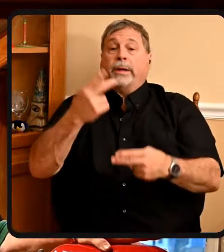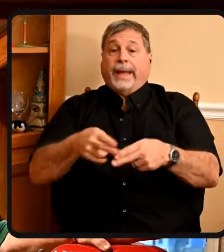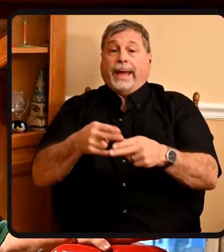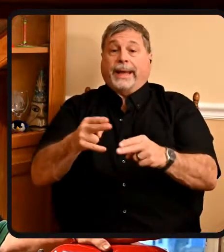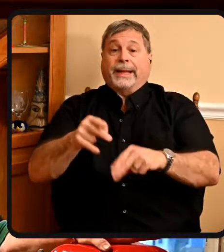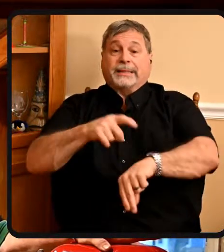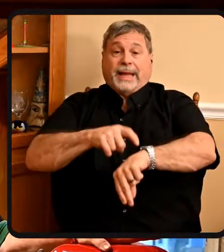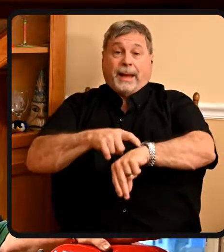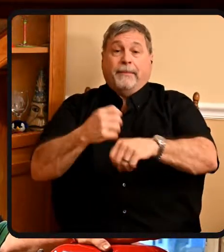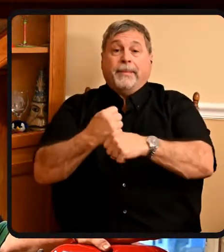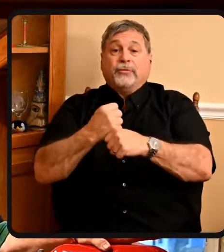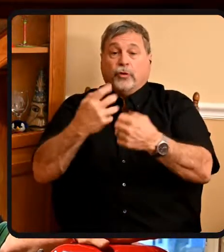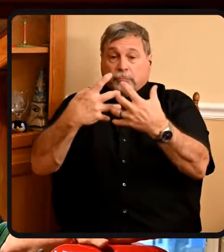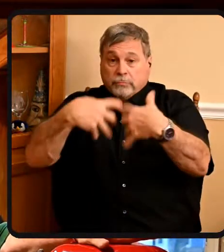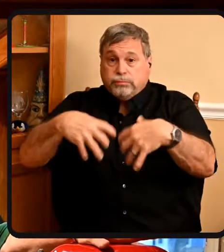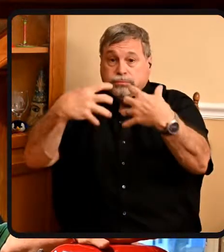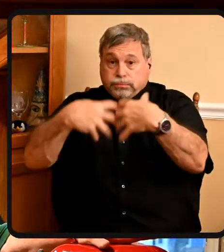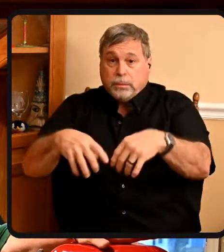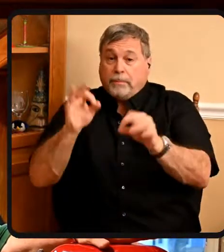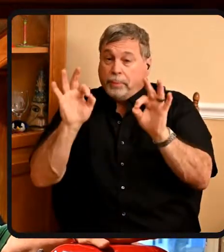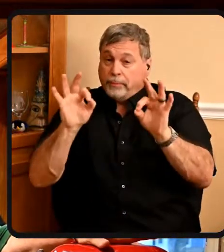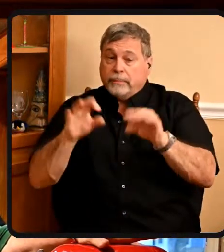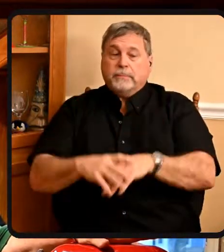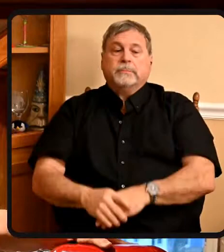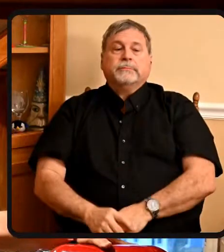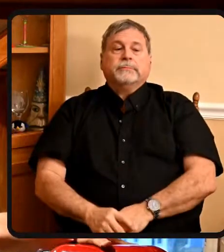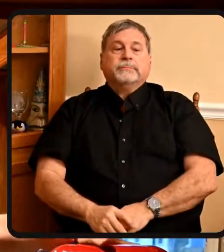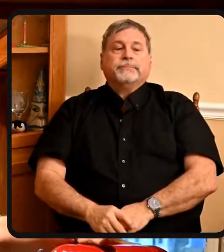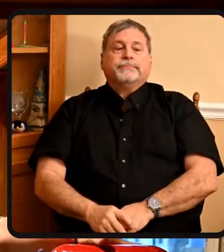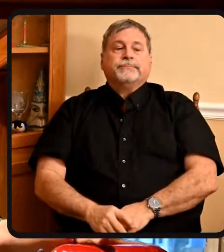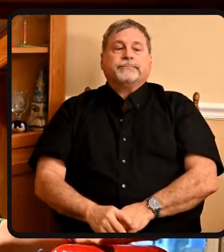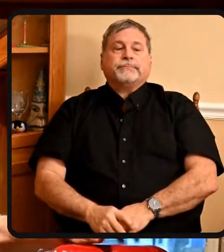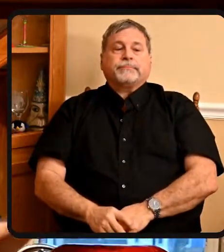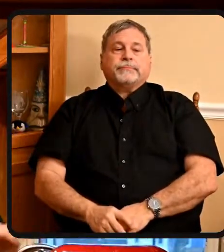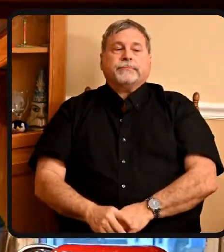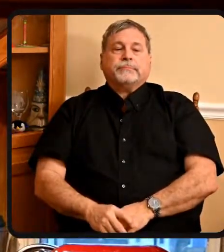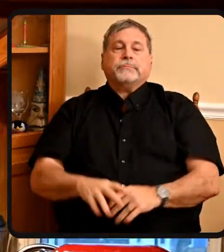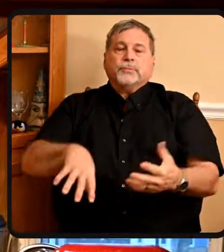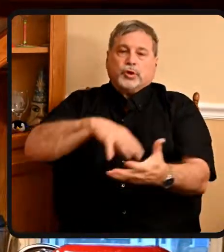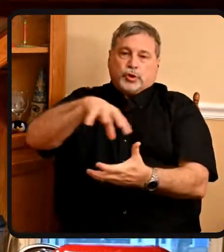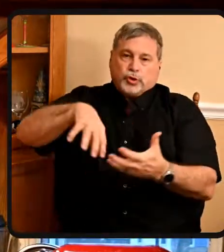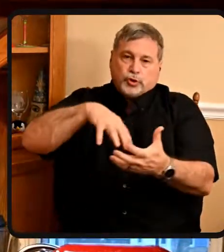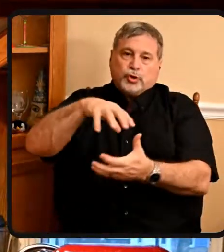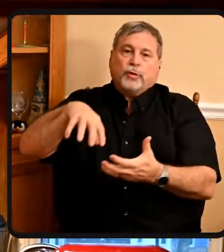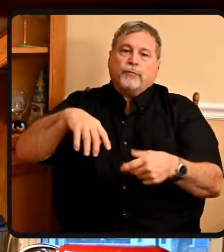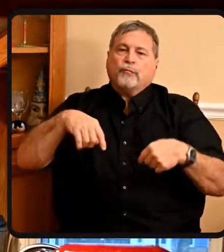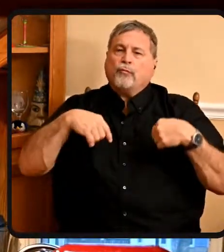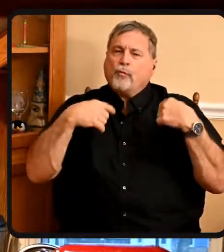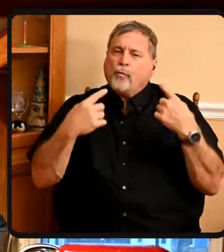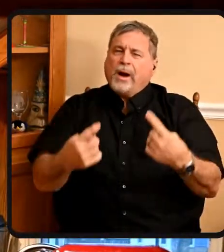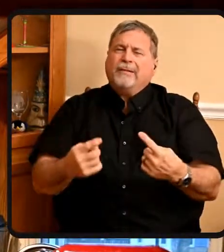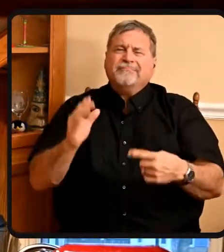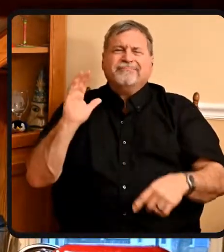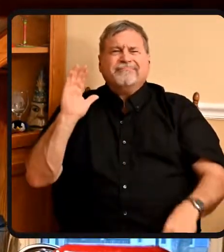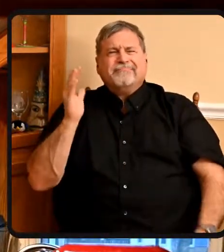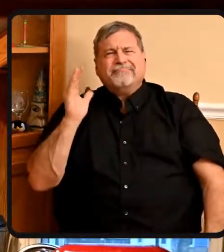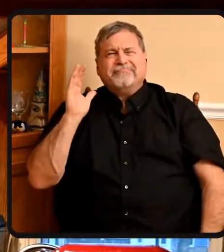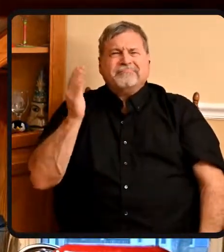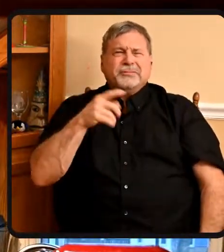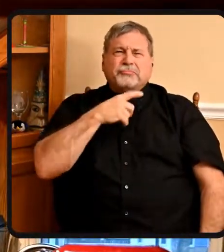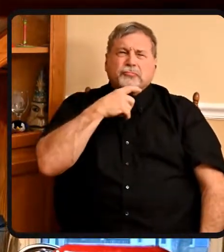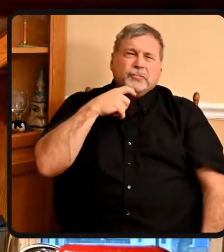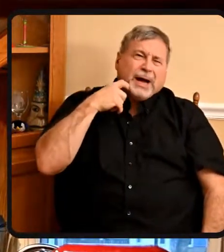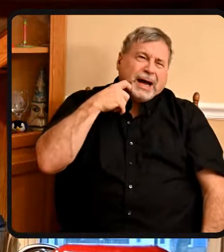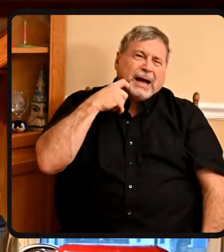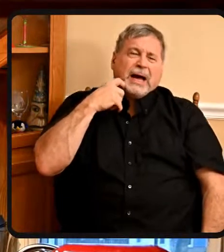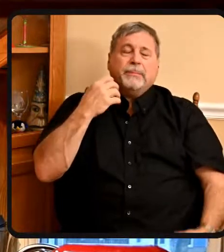Do this one egg at a time, make sure it's incorporating. Now we're going to let this stir a little bit. If it seems